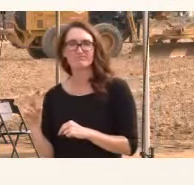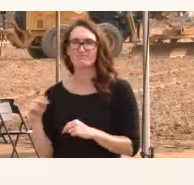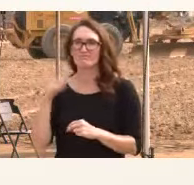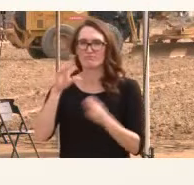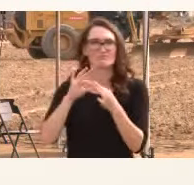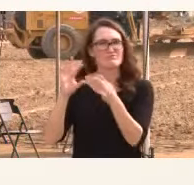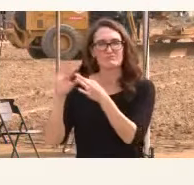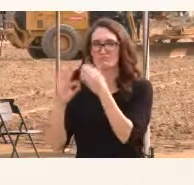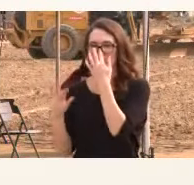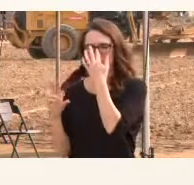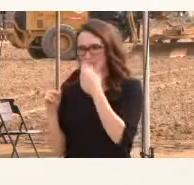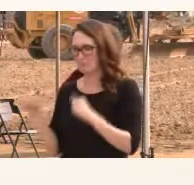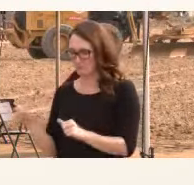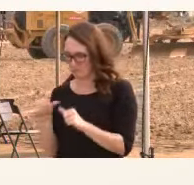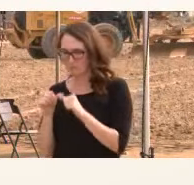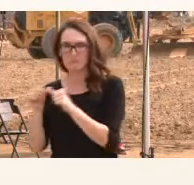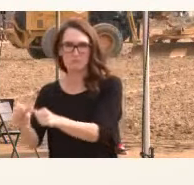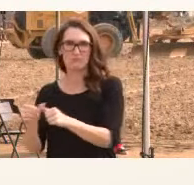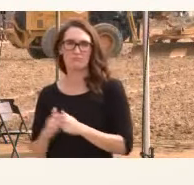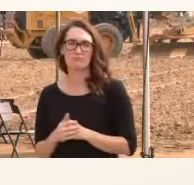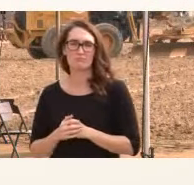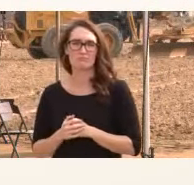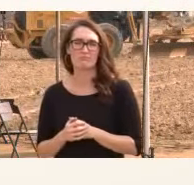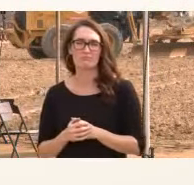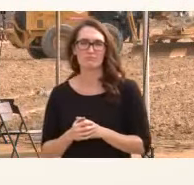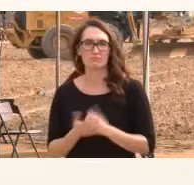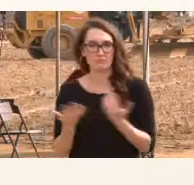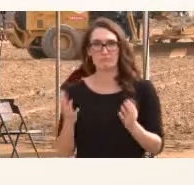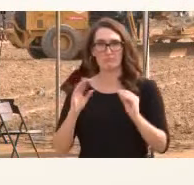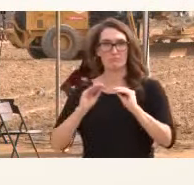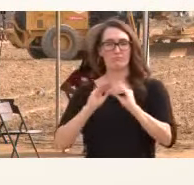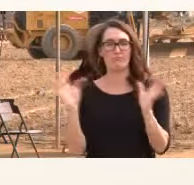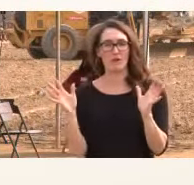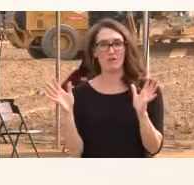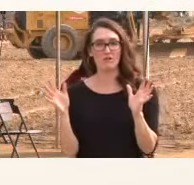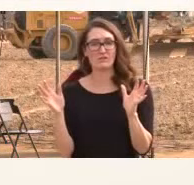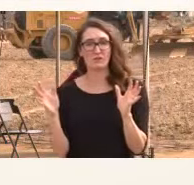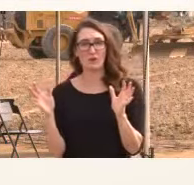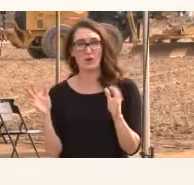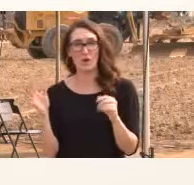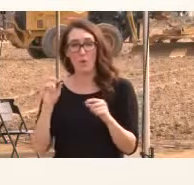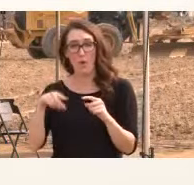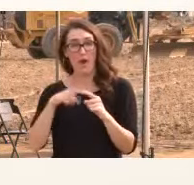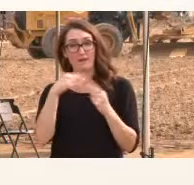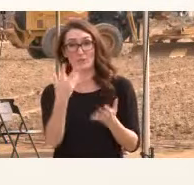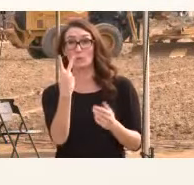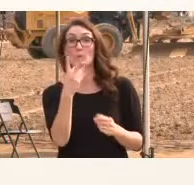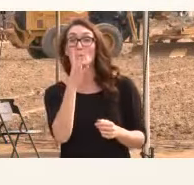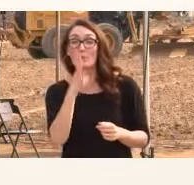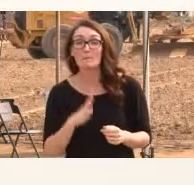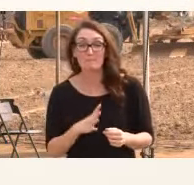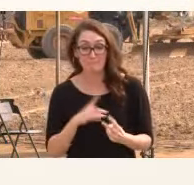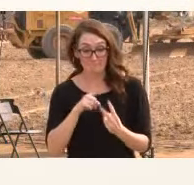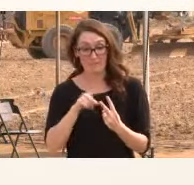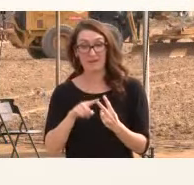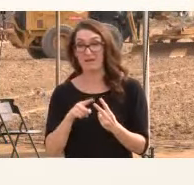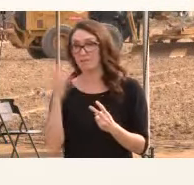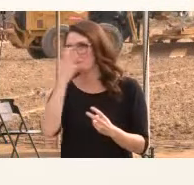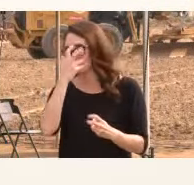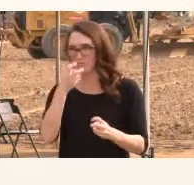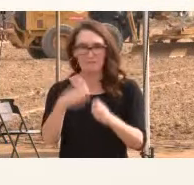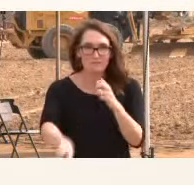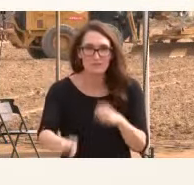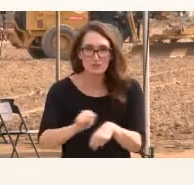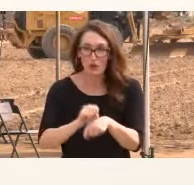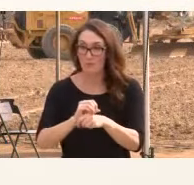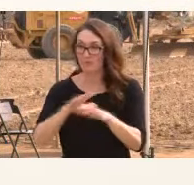him, he was going to persist. It's evidence that when you give two women the toughest job in the